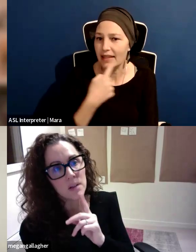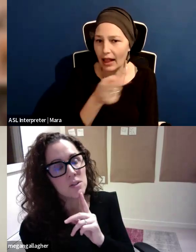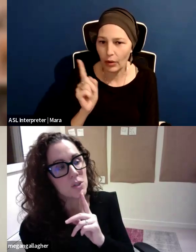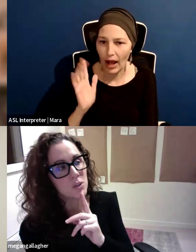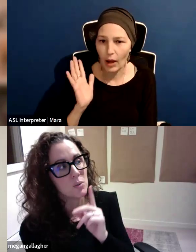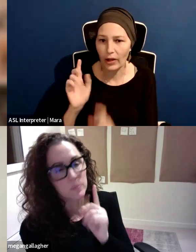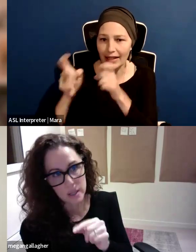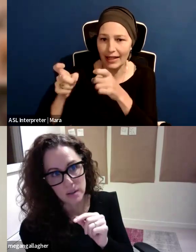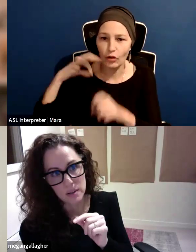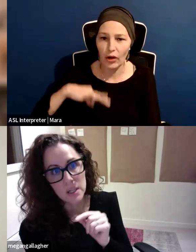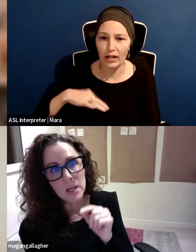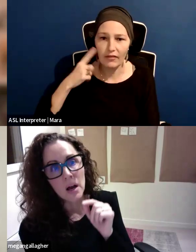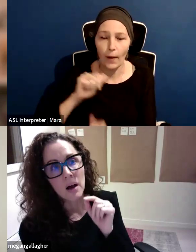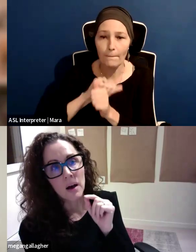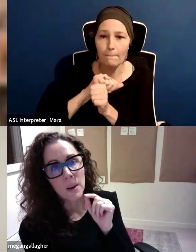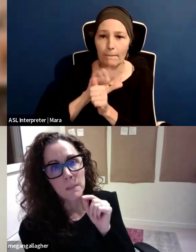a lot to Peacock,